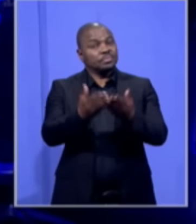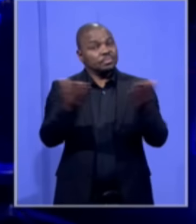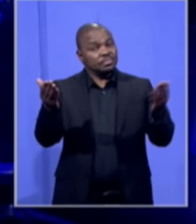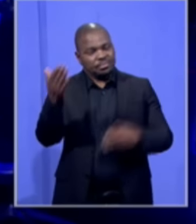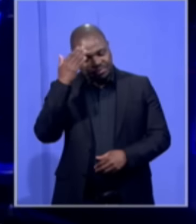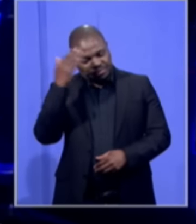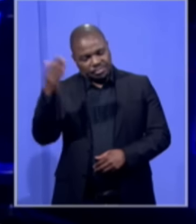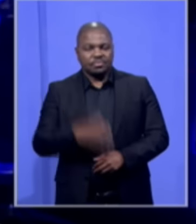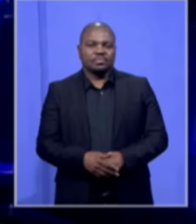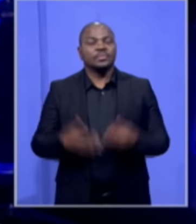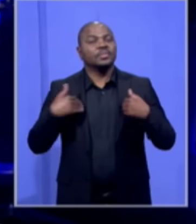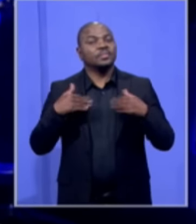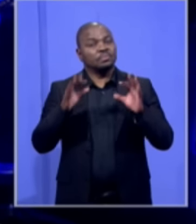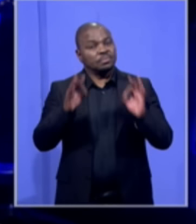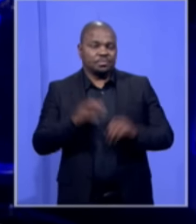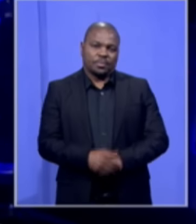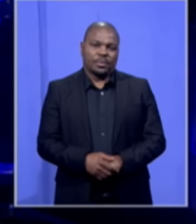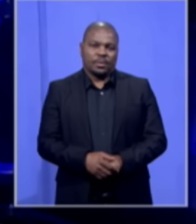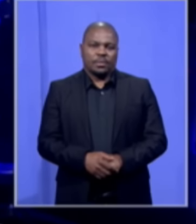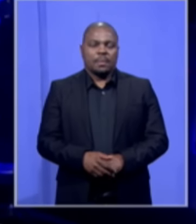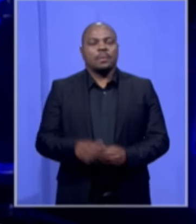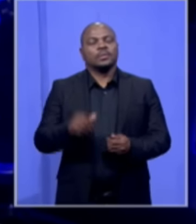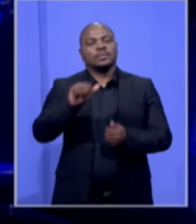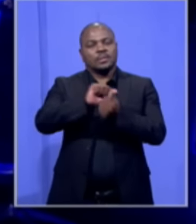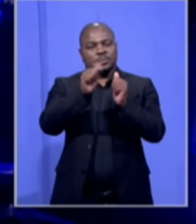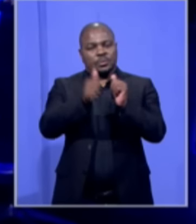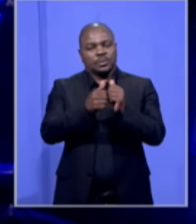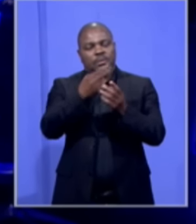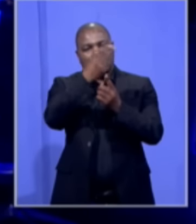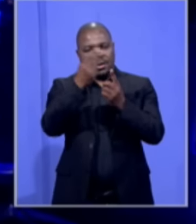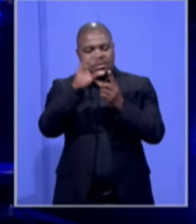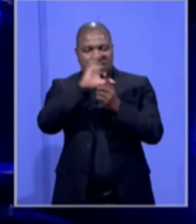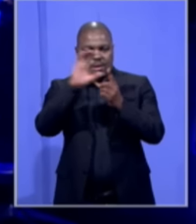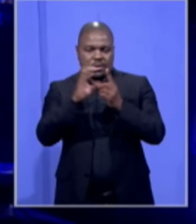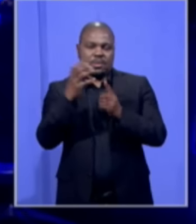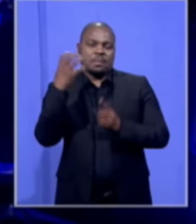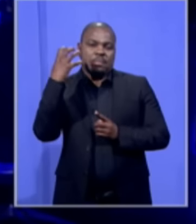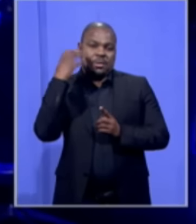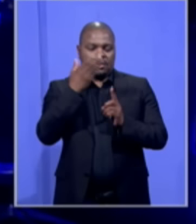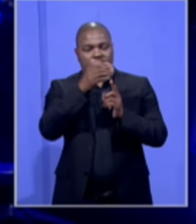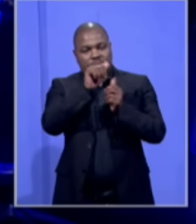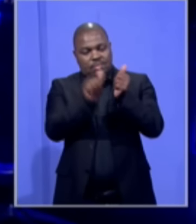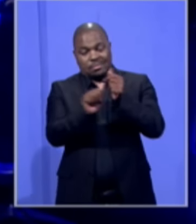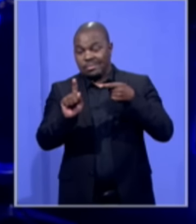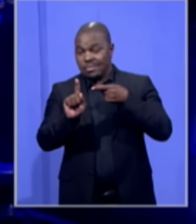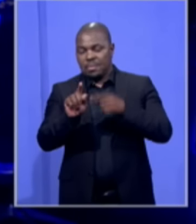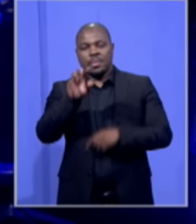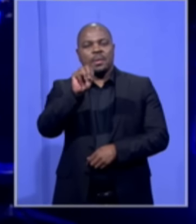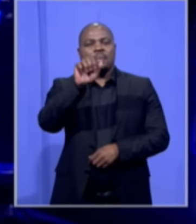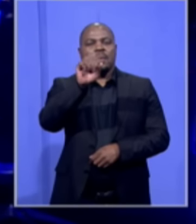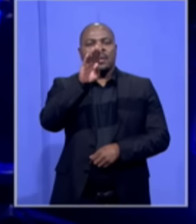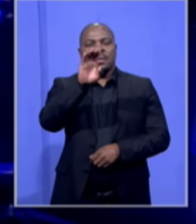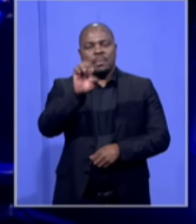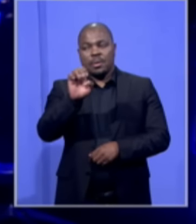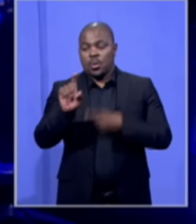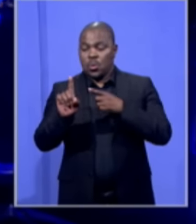Mothoetso madume tla re dithankgolole ka tse di reng motlatsa tona wa lefapha la metshameko botaki le setso Peace Mabe o tlotlomaditse